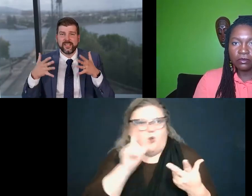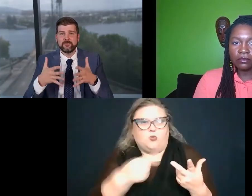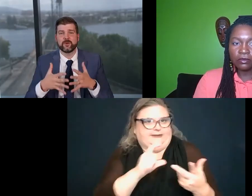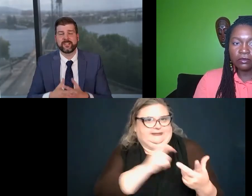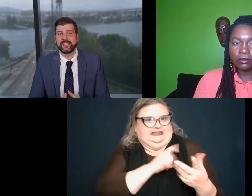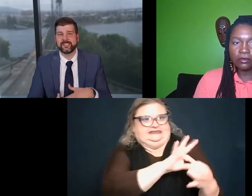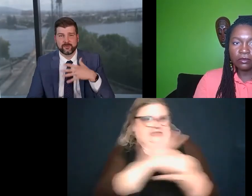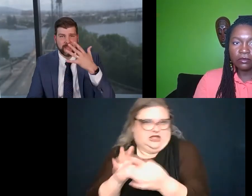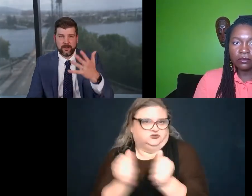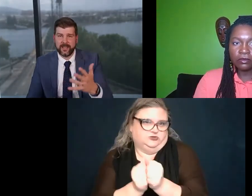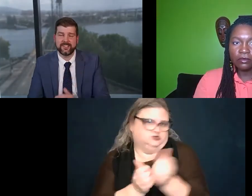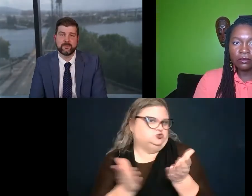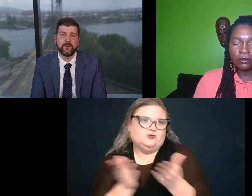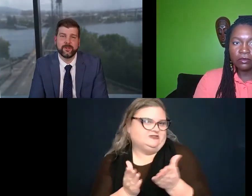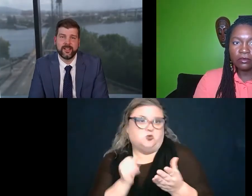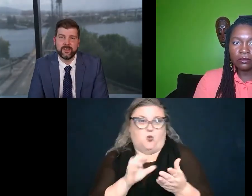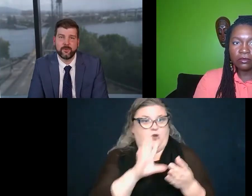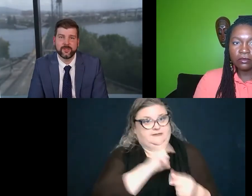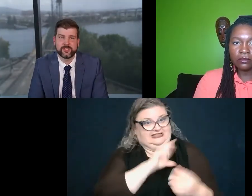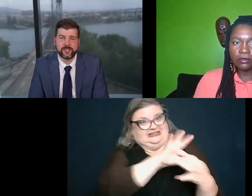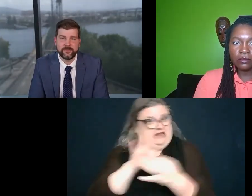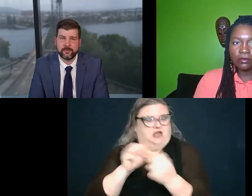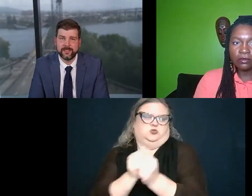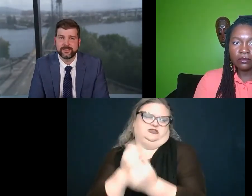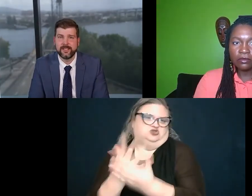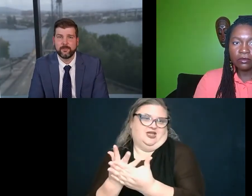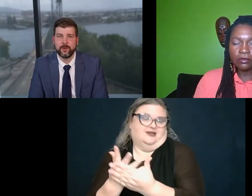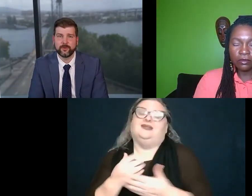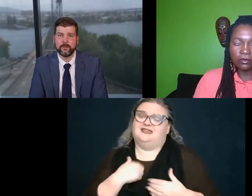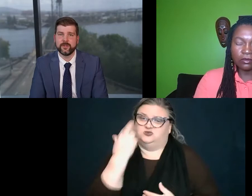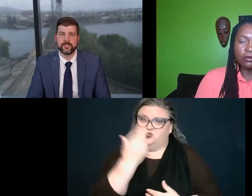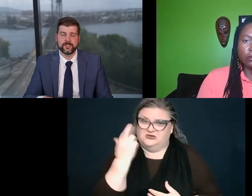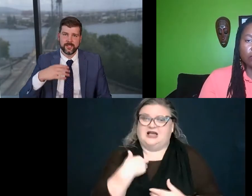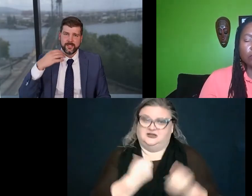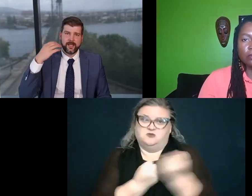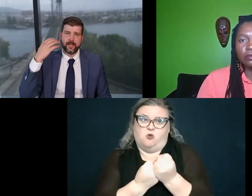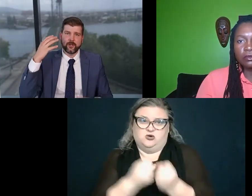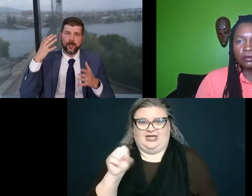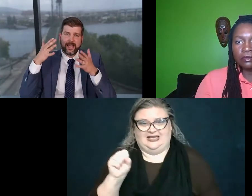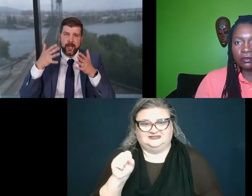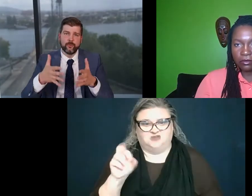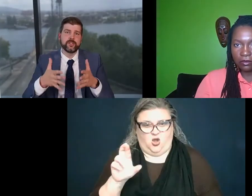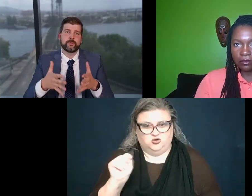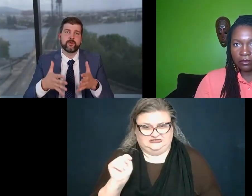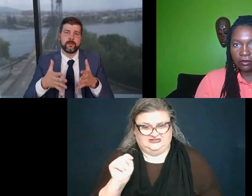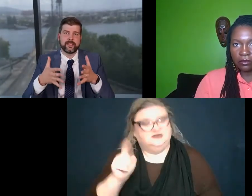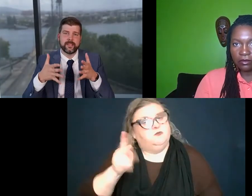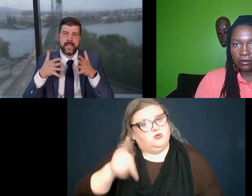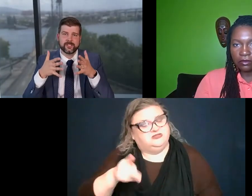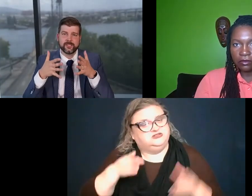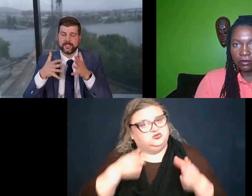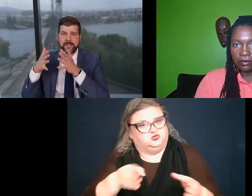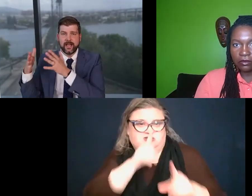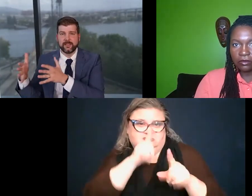We need more connections. Why I support the Portland Street Response Program, which is an outreach program that